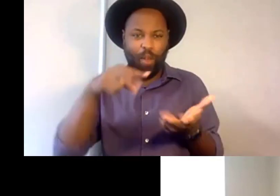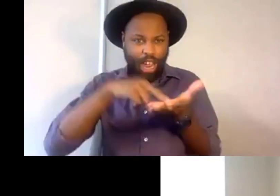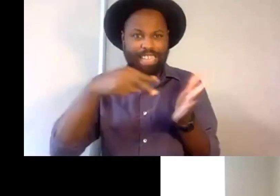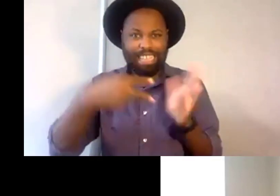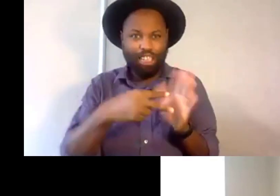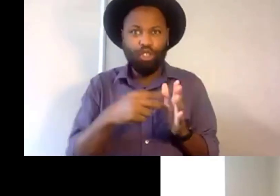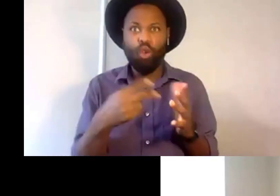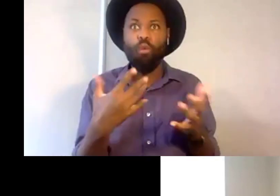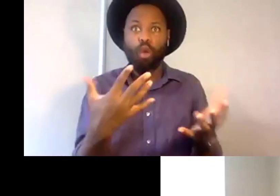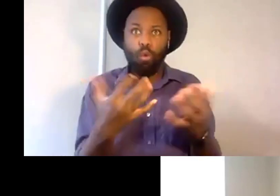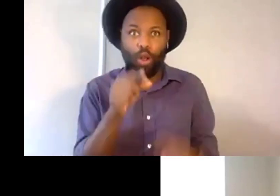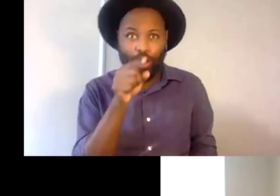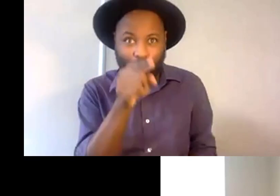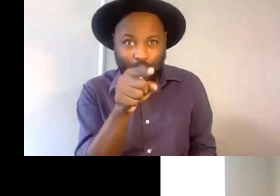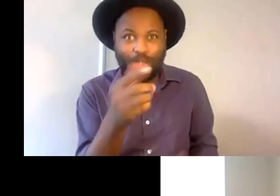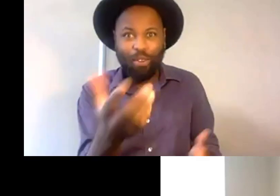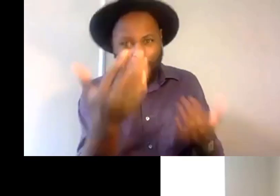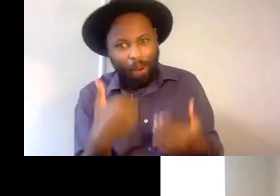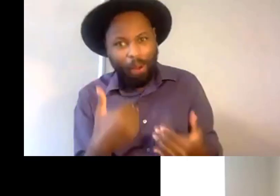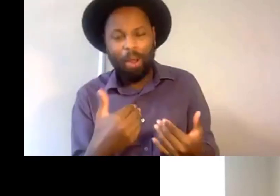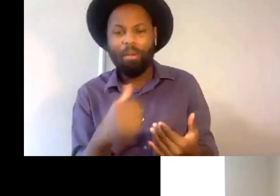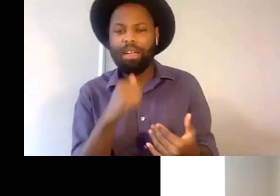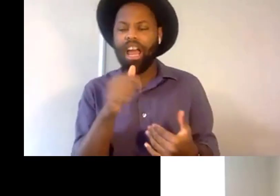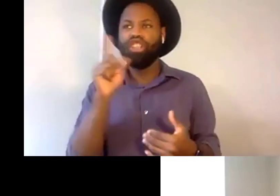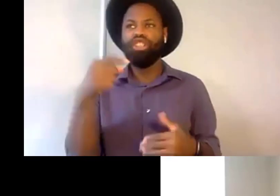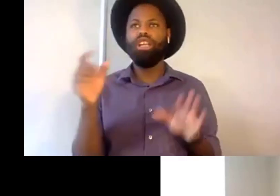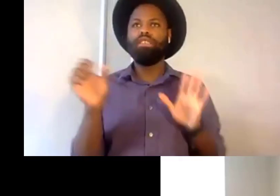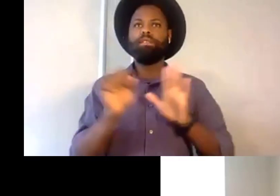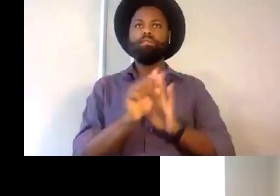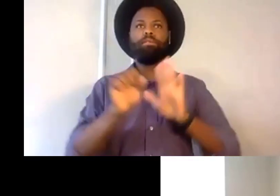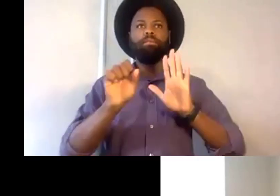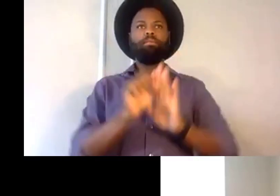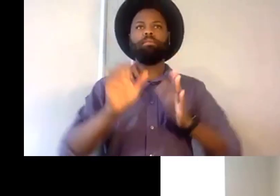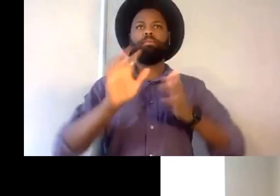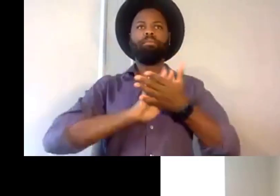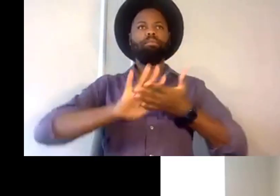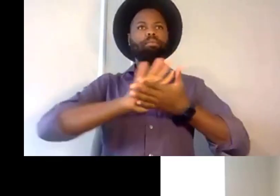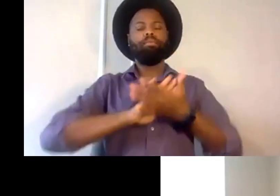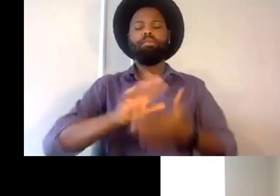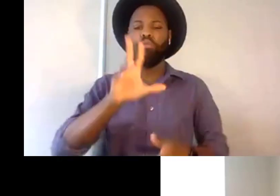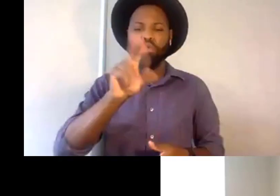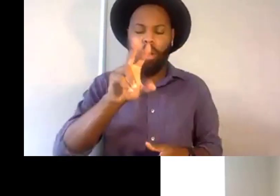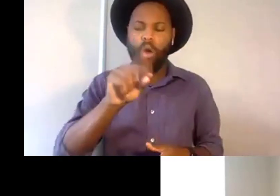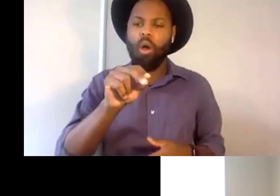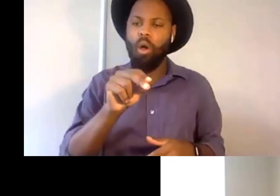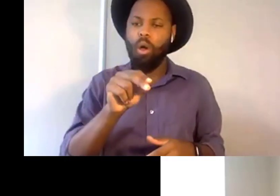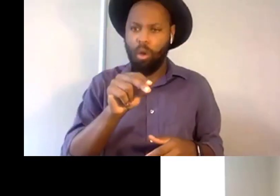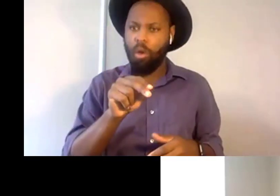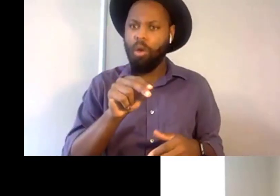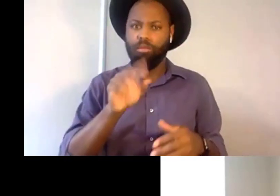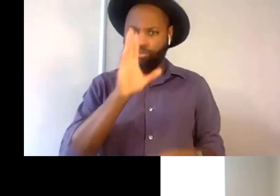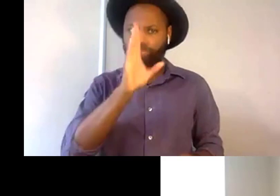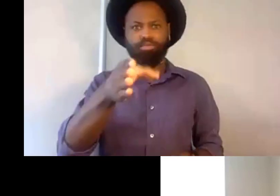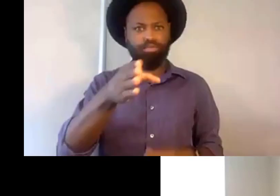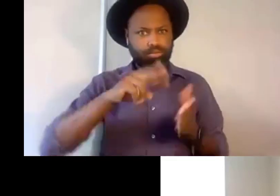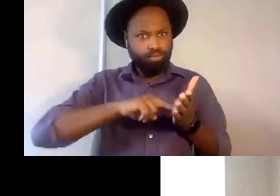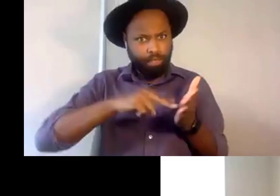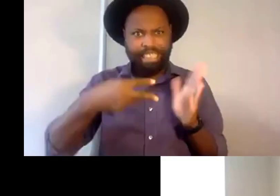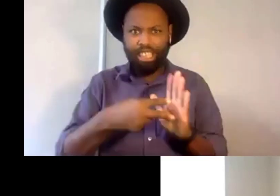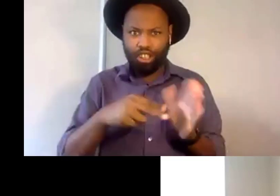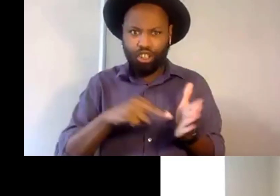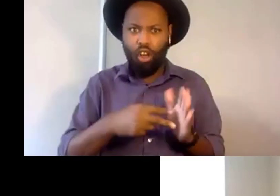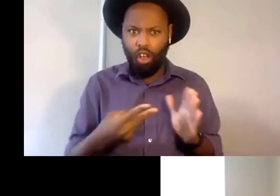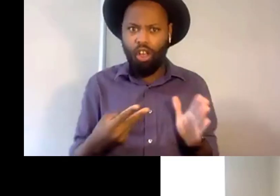want you to come, and not just in a symbolic way, but to really be intentional about it. And I don't know